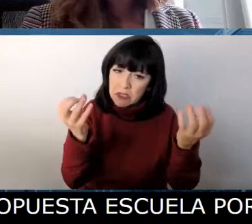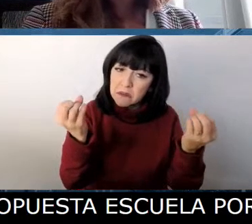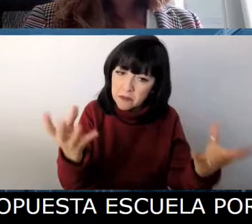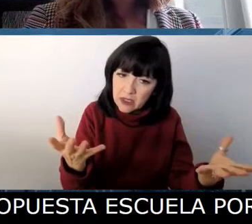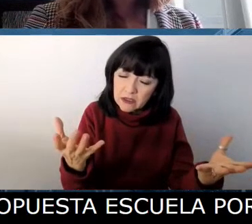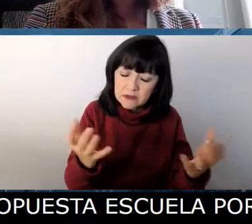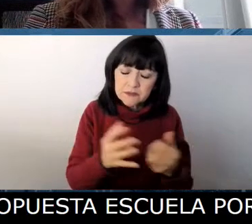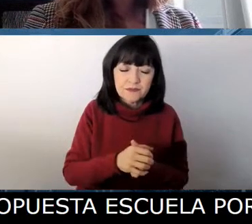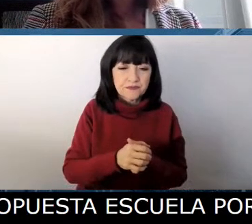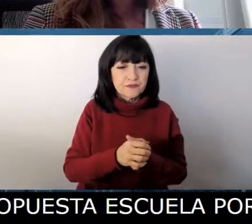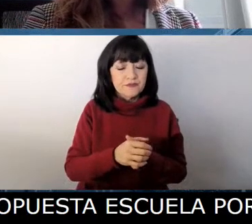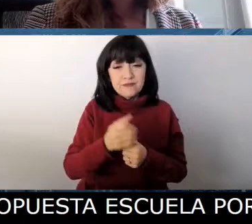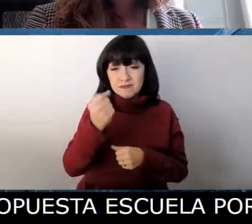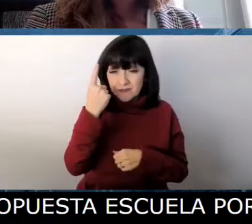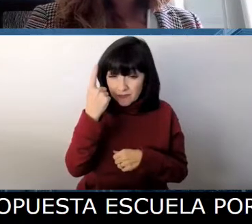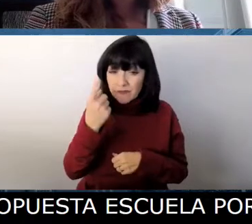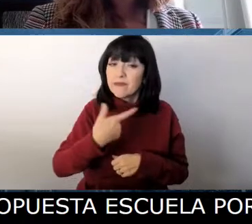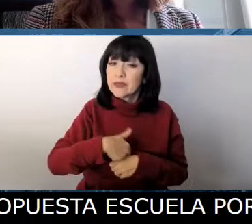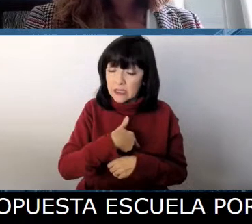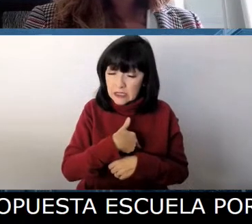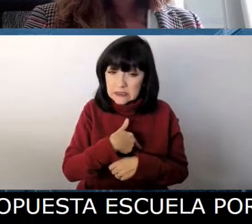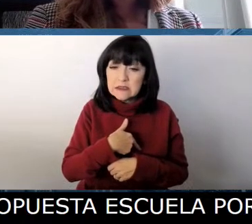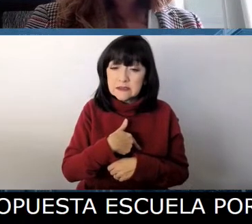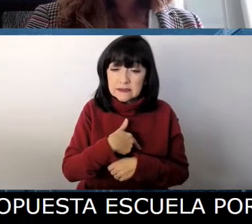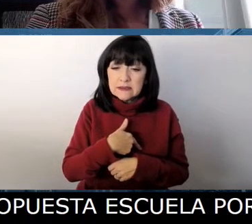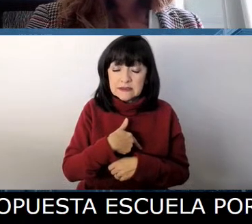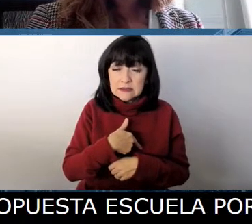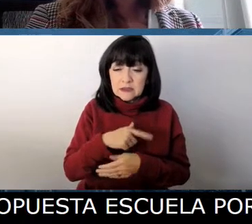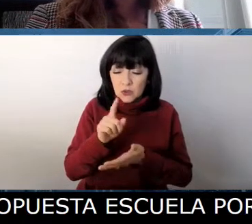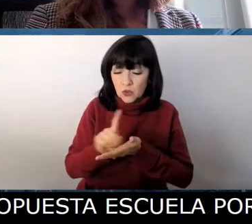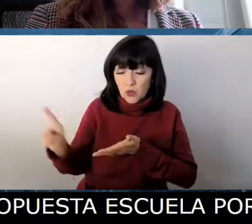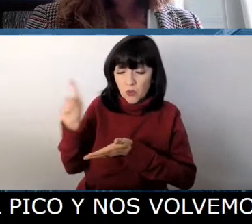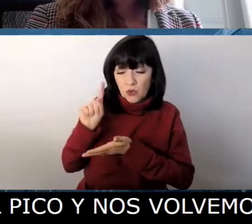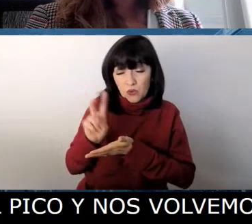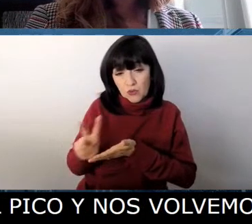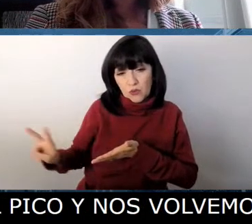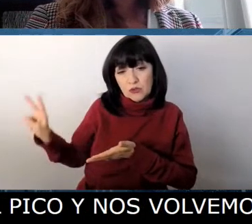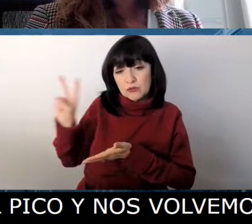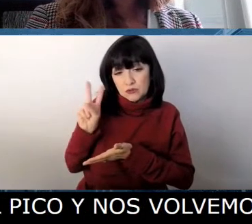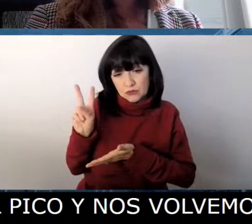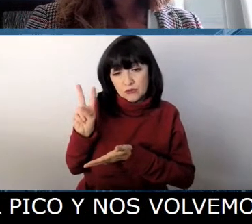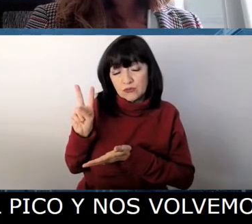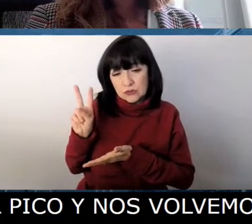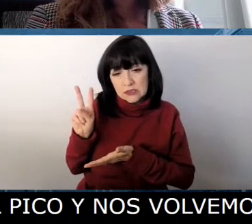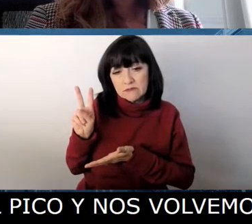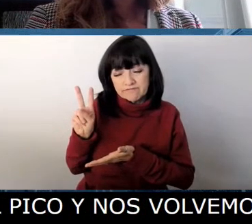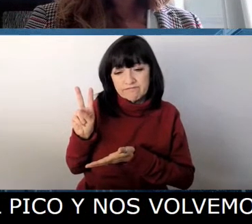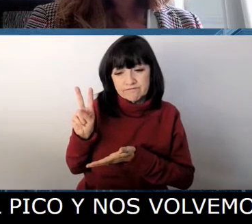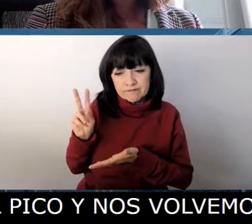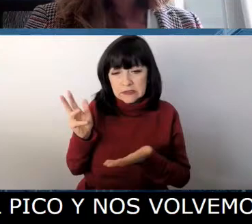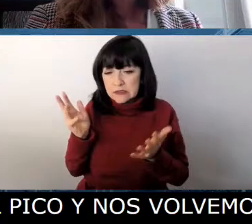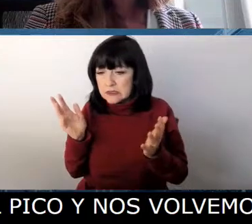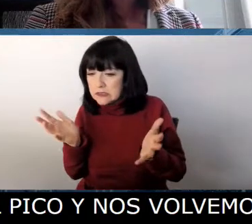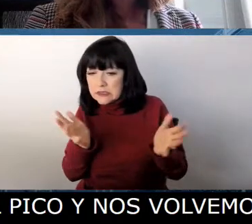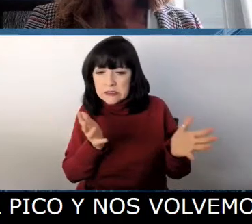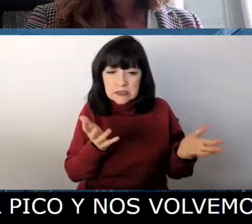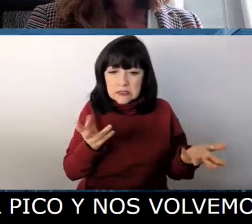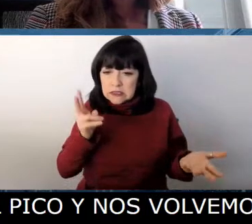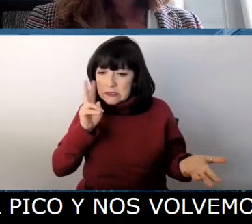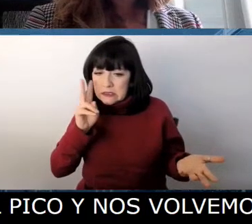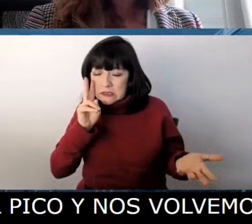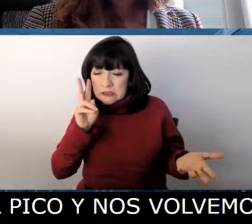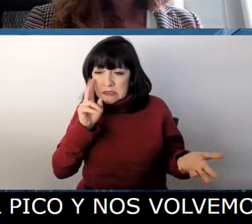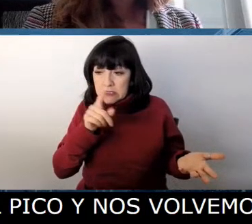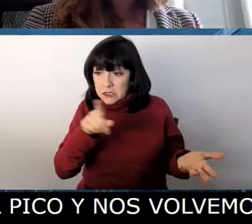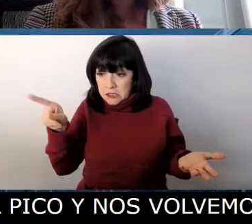a couple weeks ago, entertaining conversations about whether the Guard could be deployed to